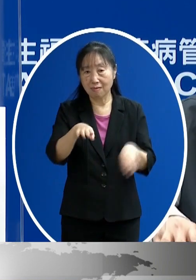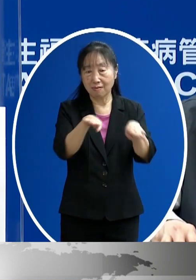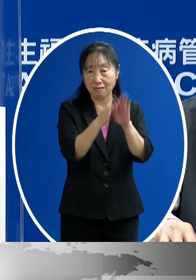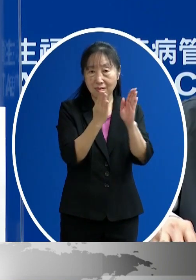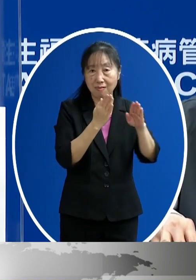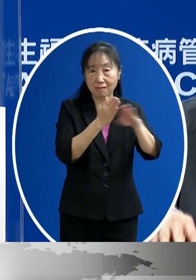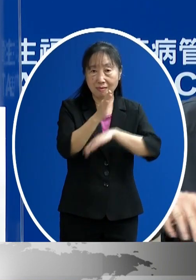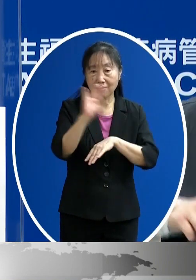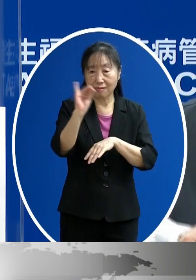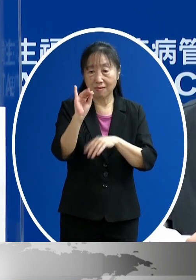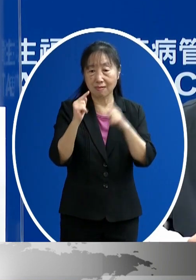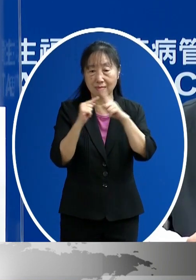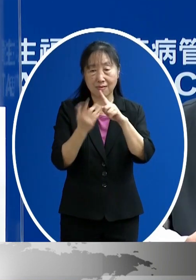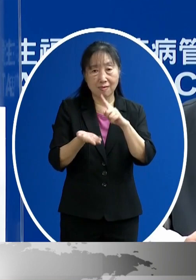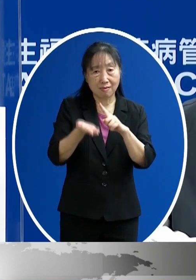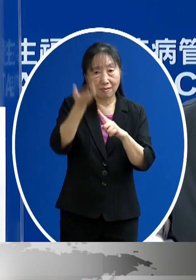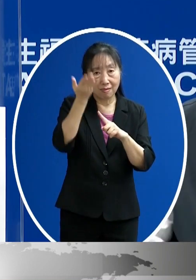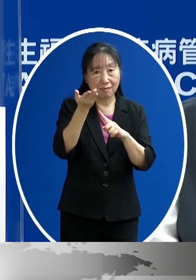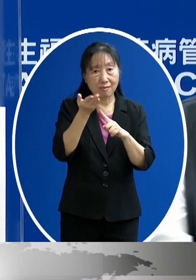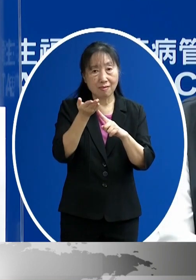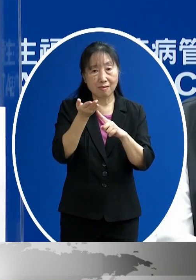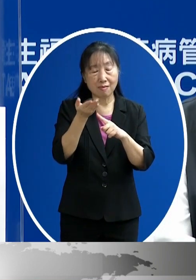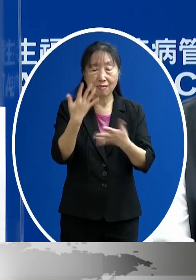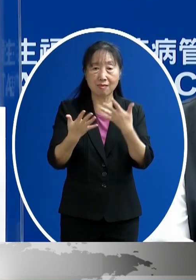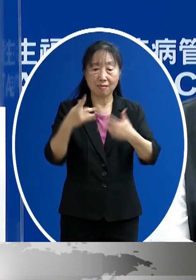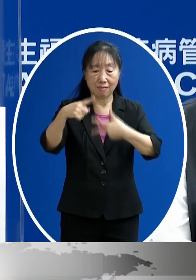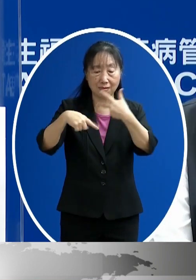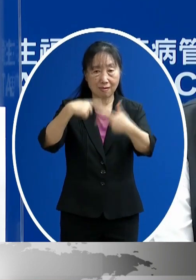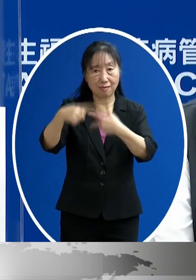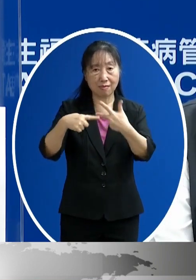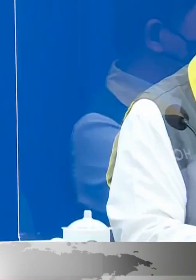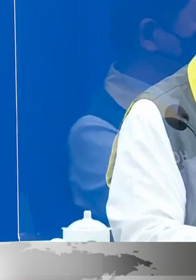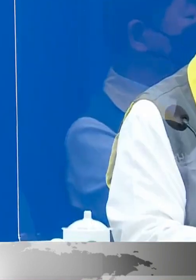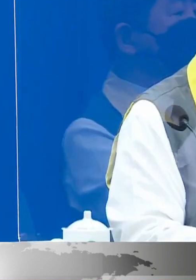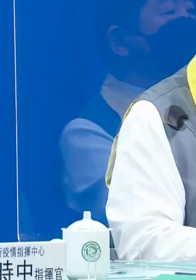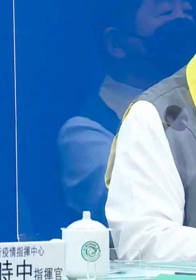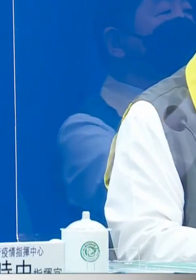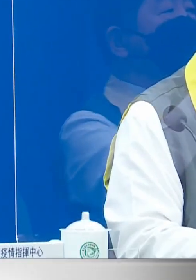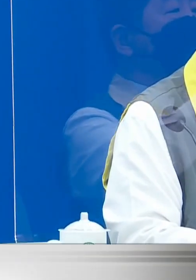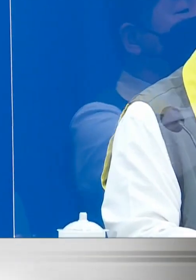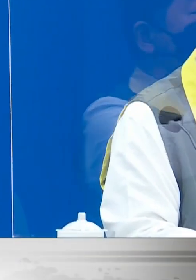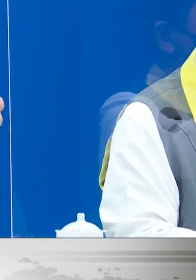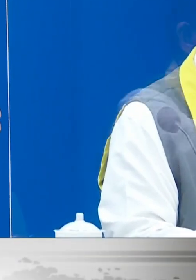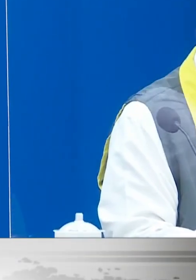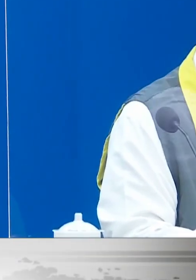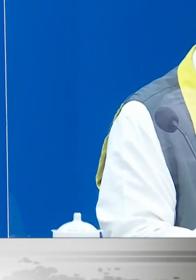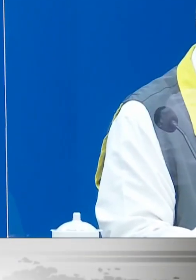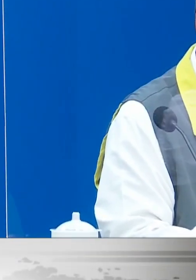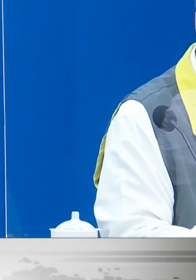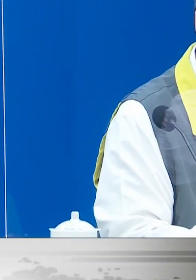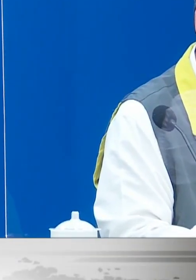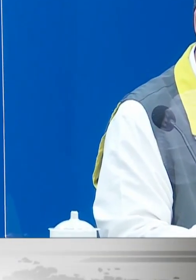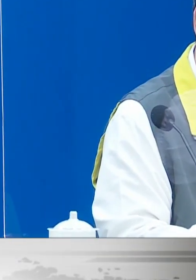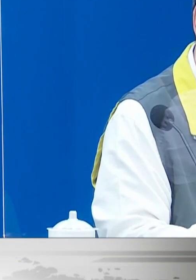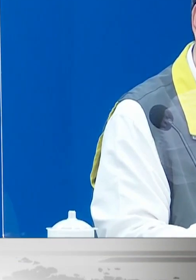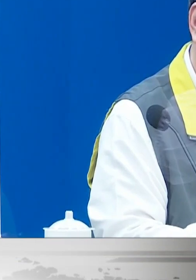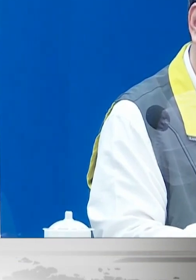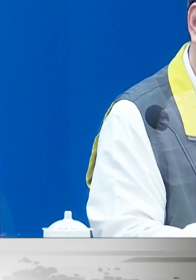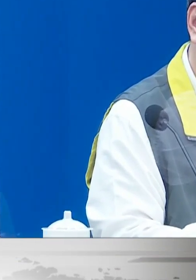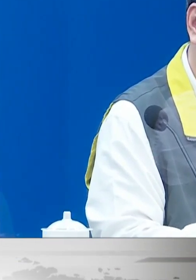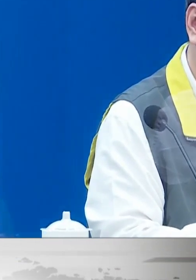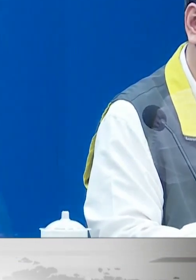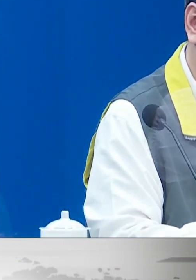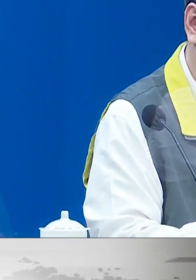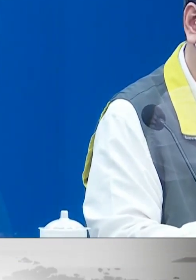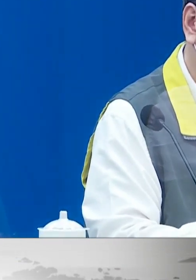abruptness. We hope to stretch out the time period to ease our restrictions more slowly. The CECC reported 5 local cases on Thursday, 1 in